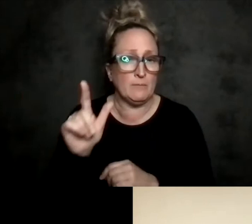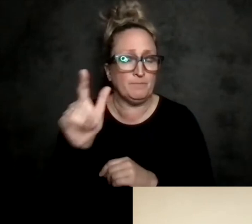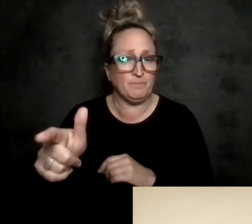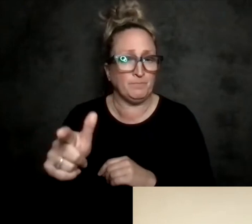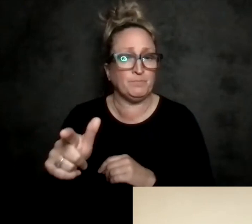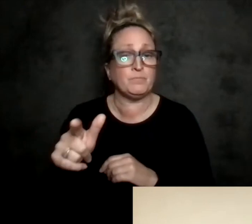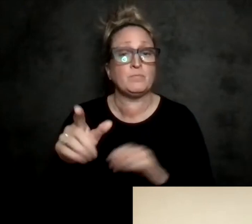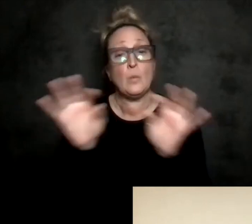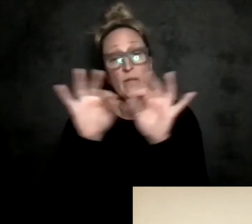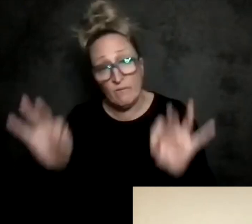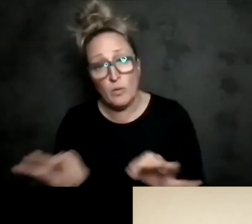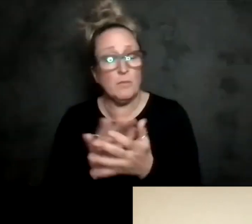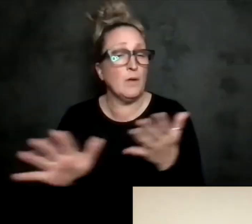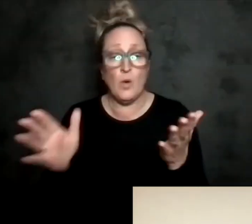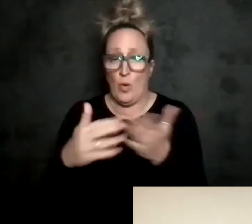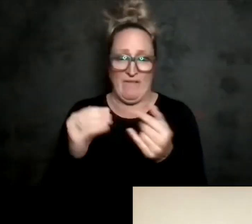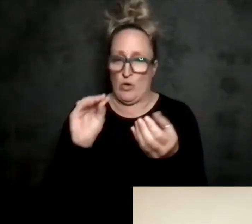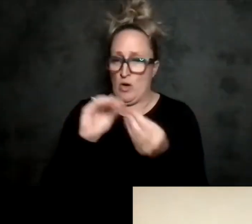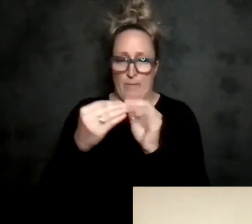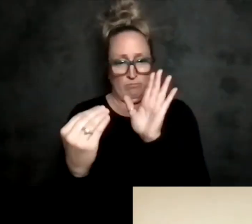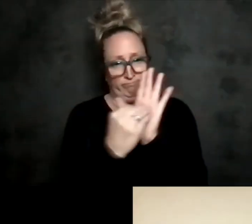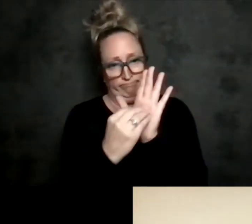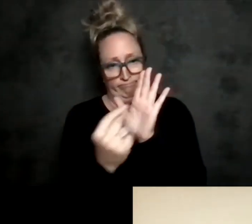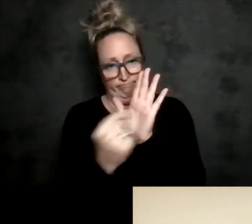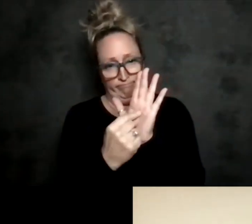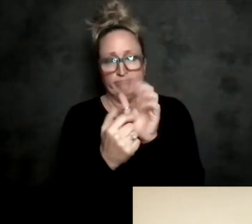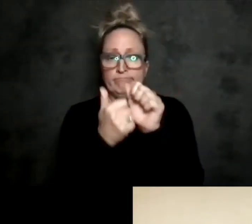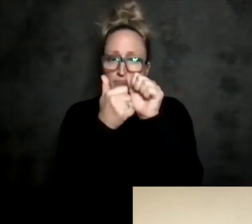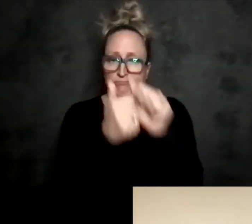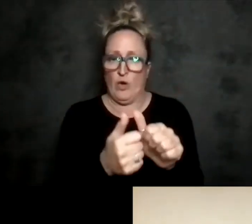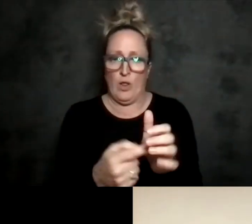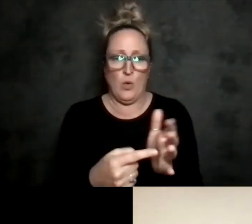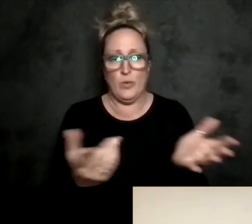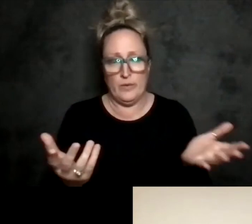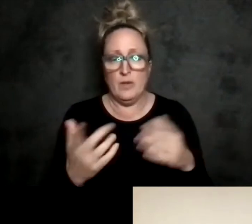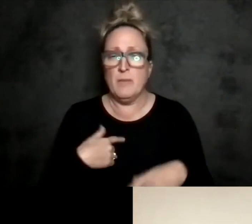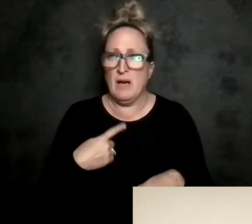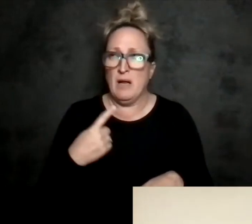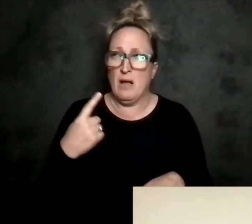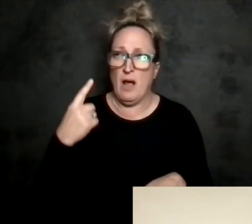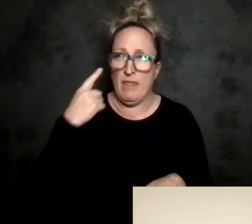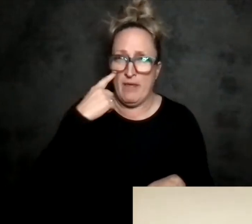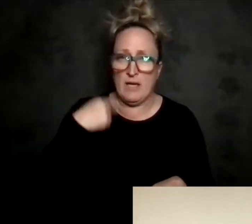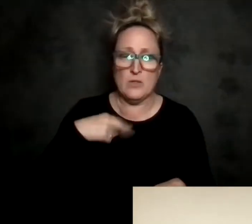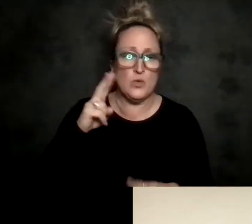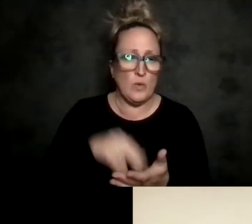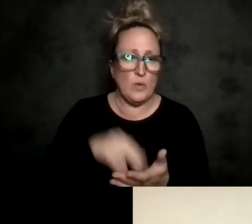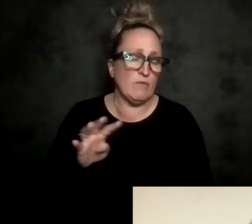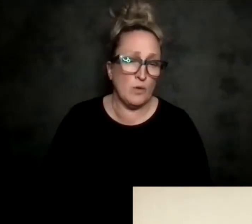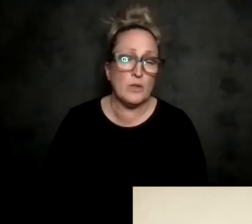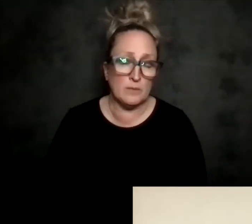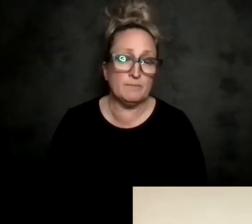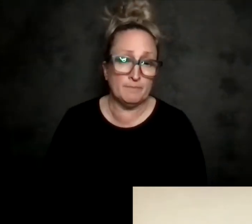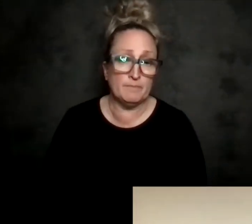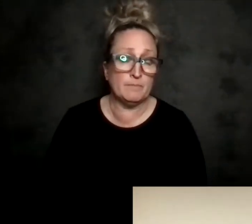the form, whatever number is in there is the number, but I understand it to be 2,400 characters.